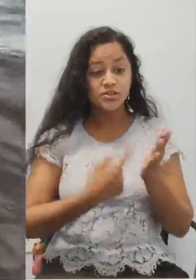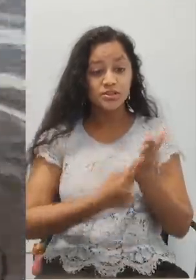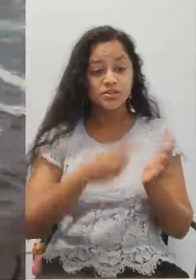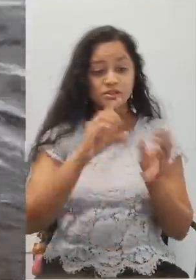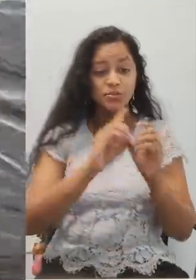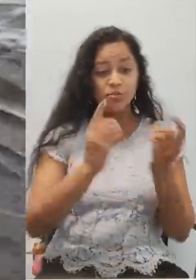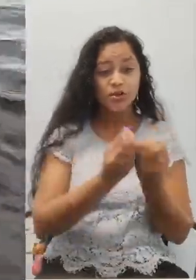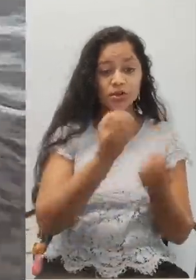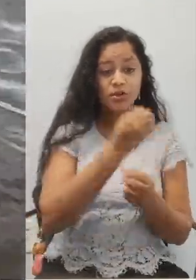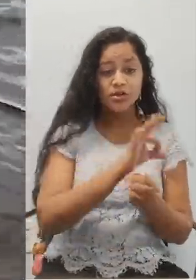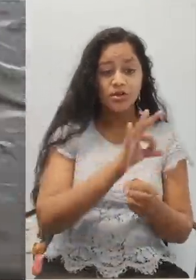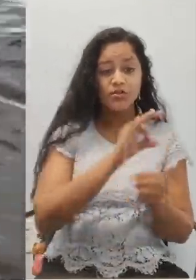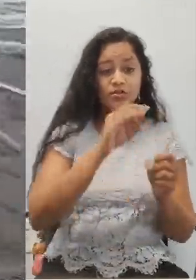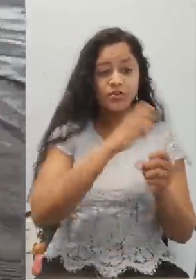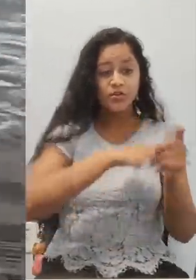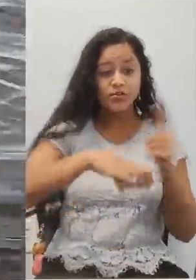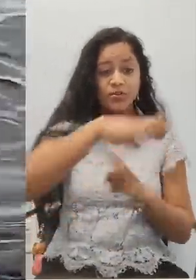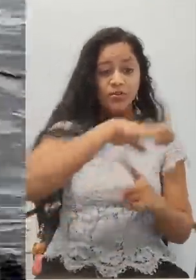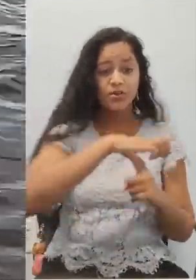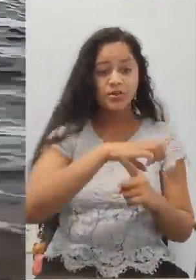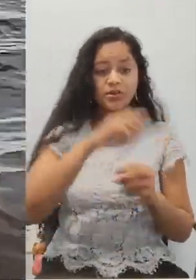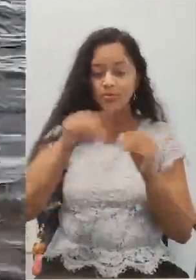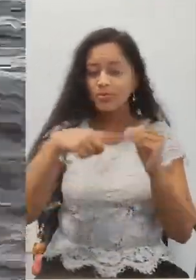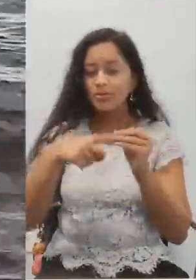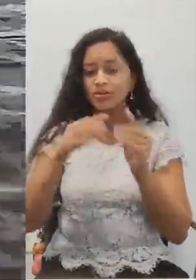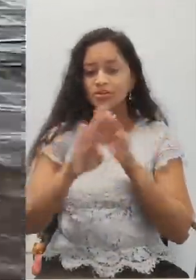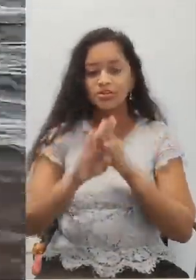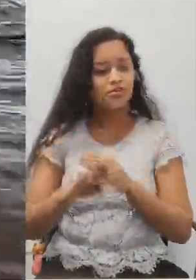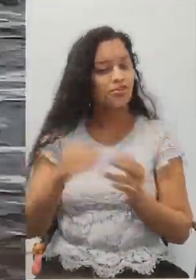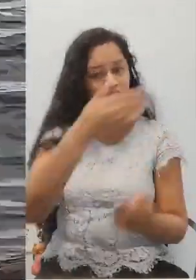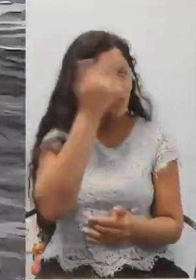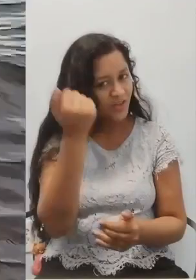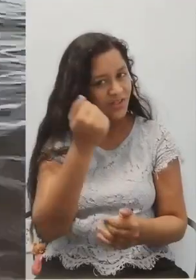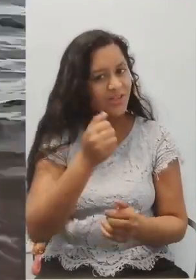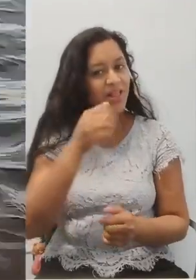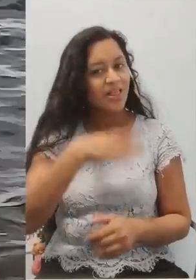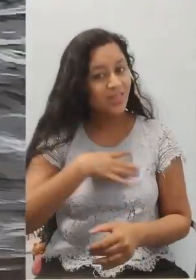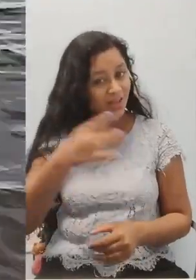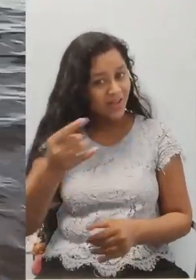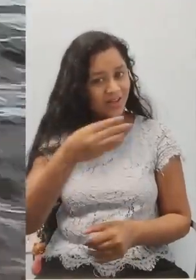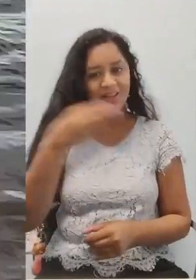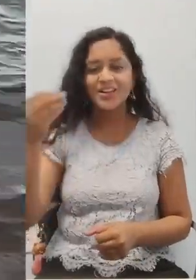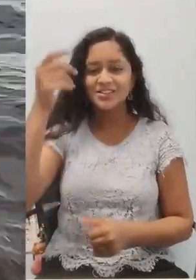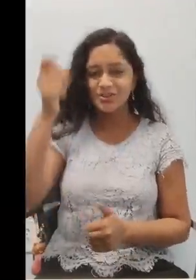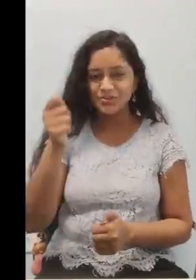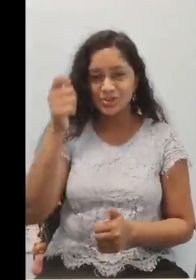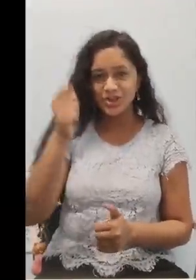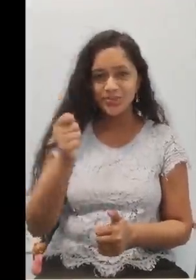discussion with the Department of Environment about sharks. And don't forget to like and subscribe.